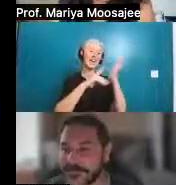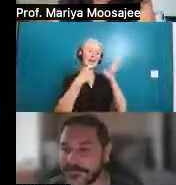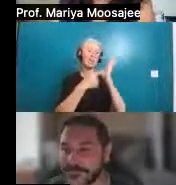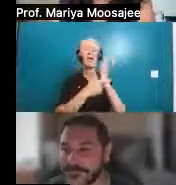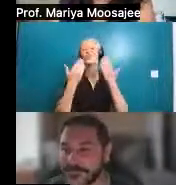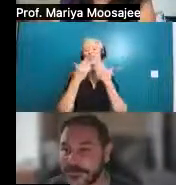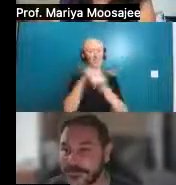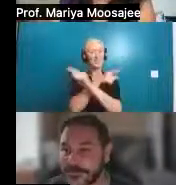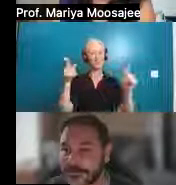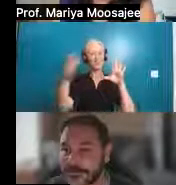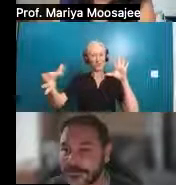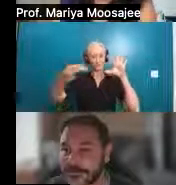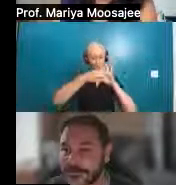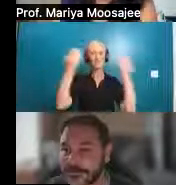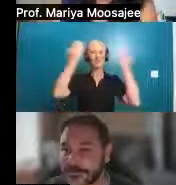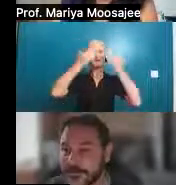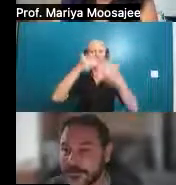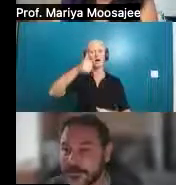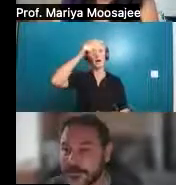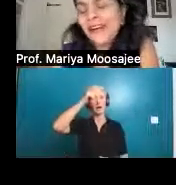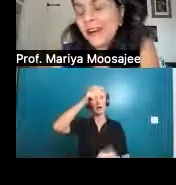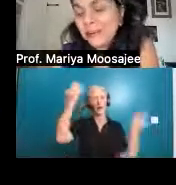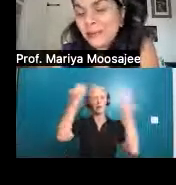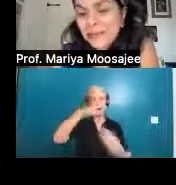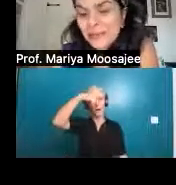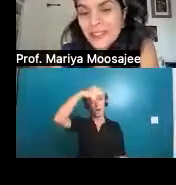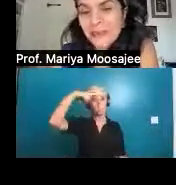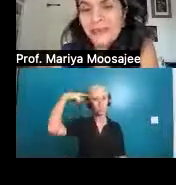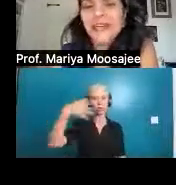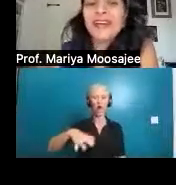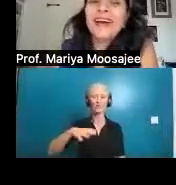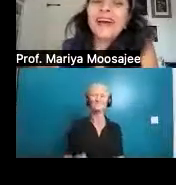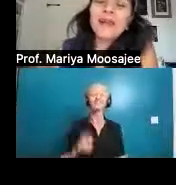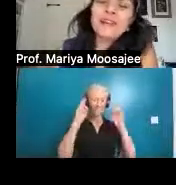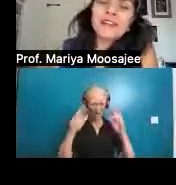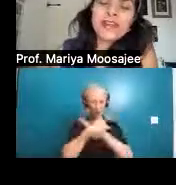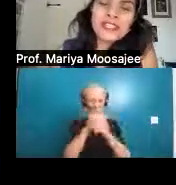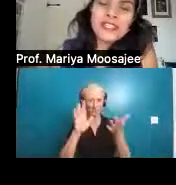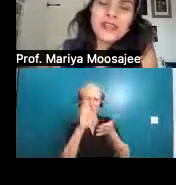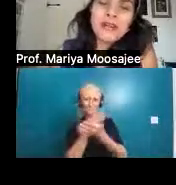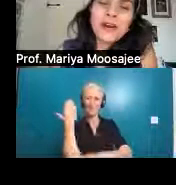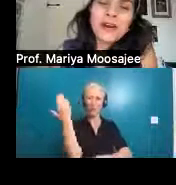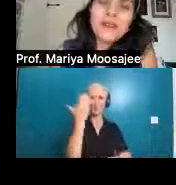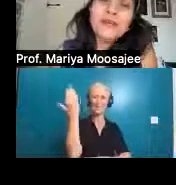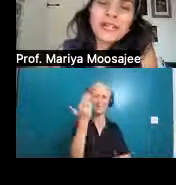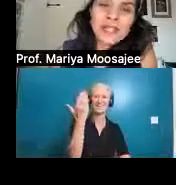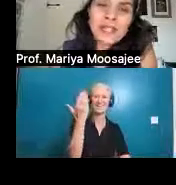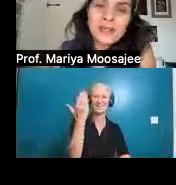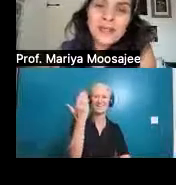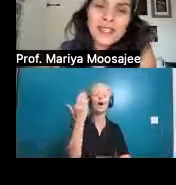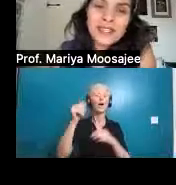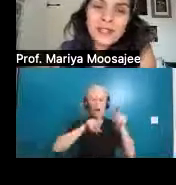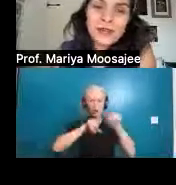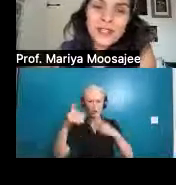joining tonight. I know how hot it is. I hope you enjoy the talk. I've tried to compile all the